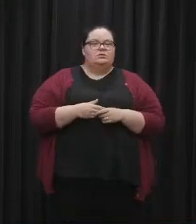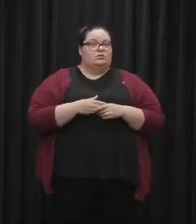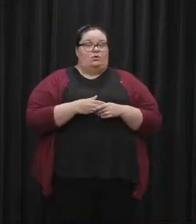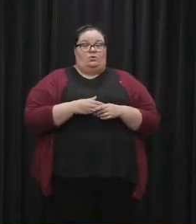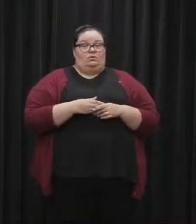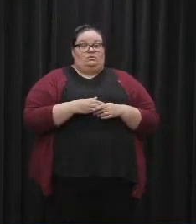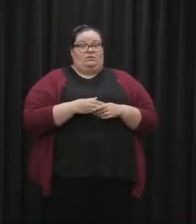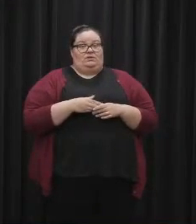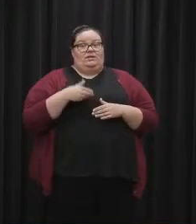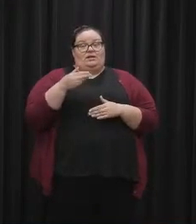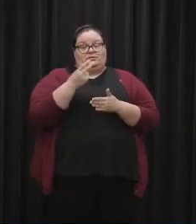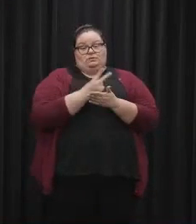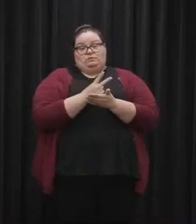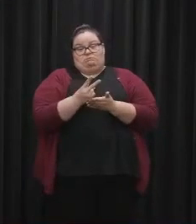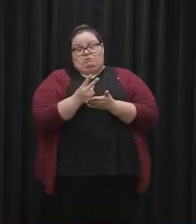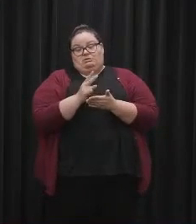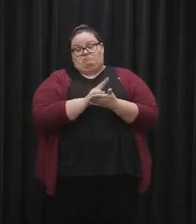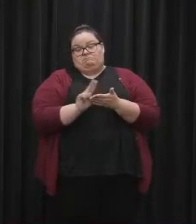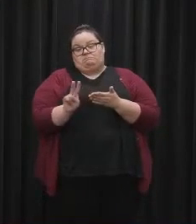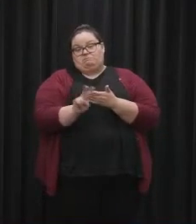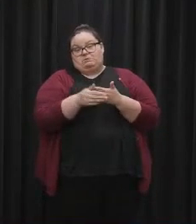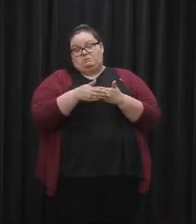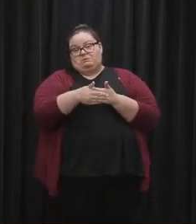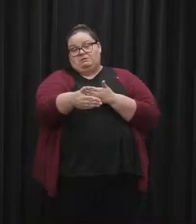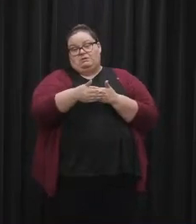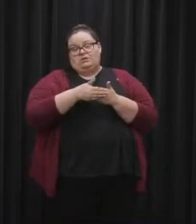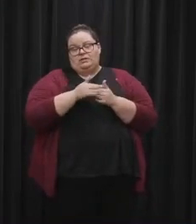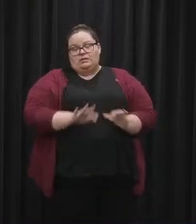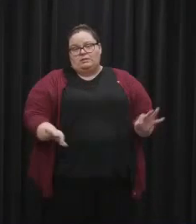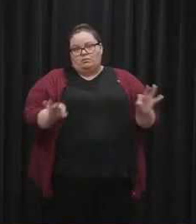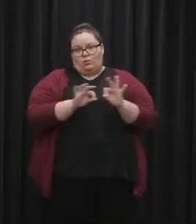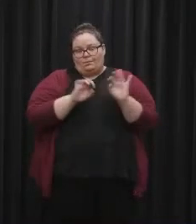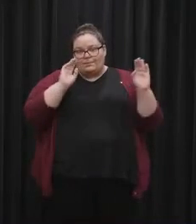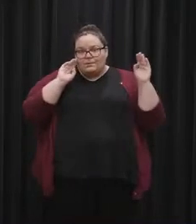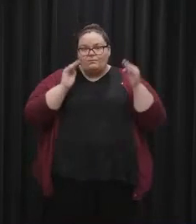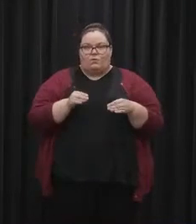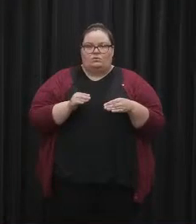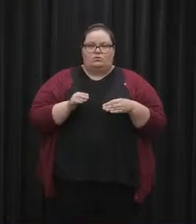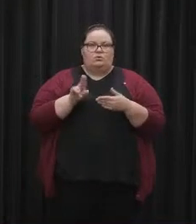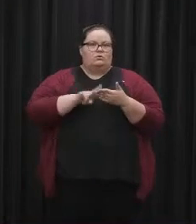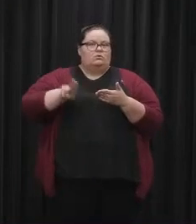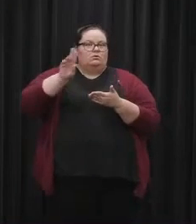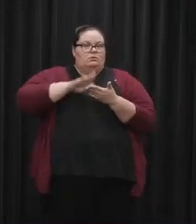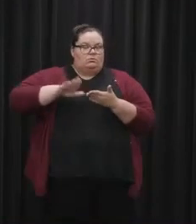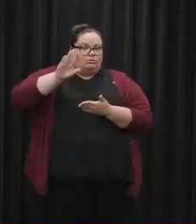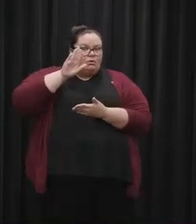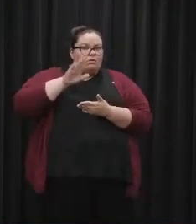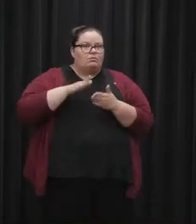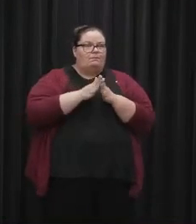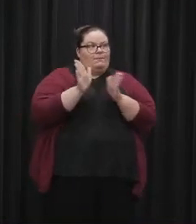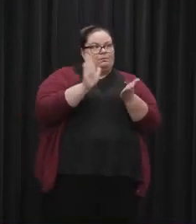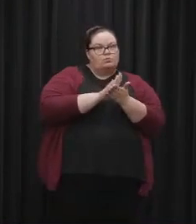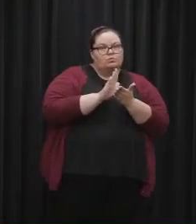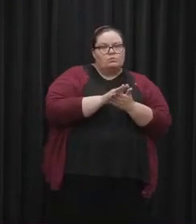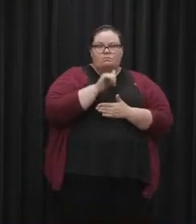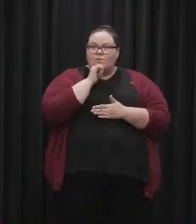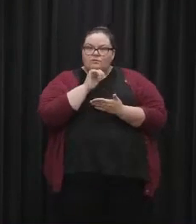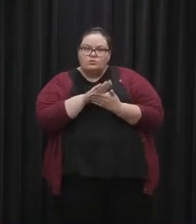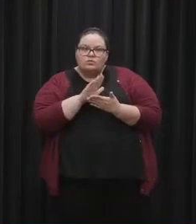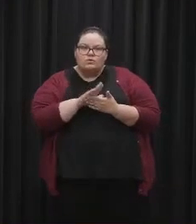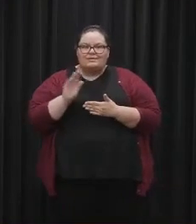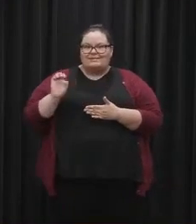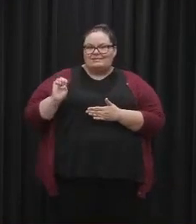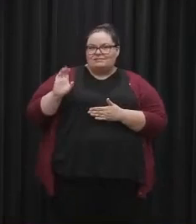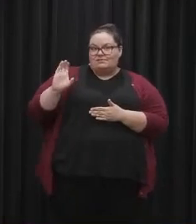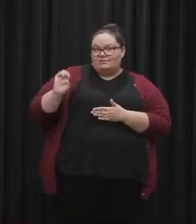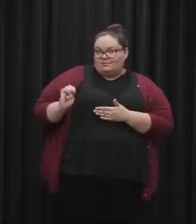are really, really important for people to be extremely vigilant. So all post-secondary institutions, public schools, private schools, and